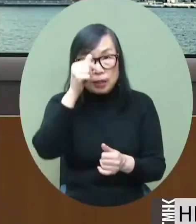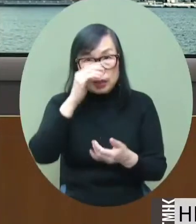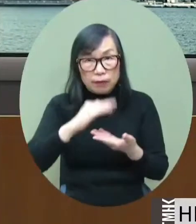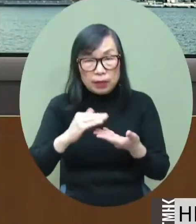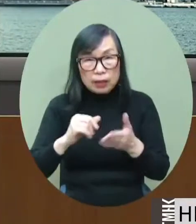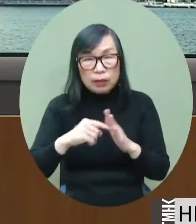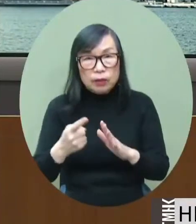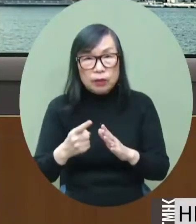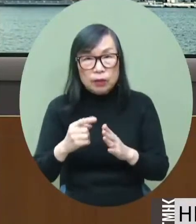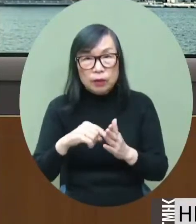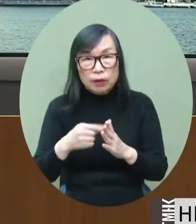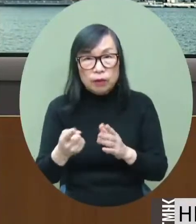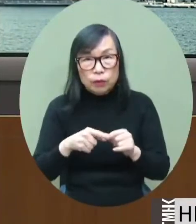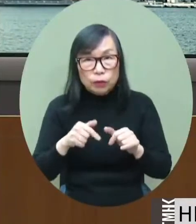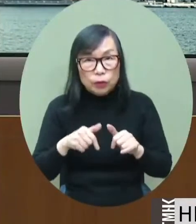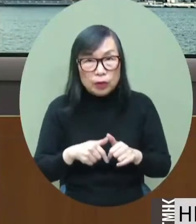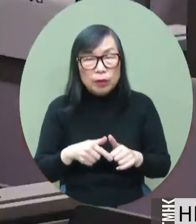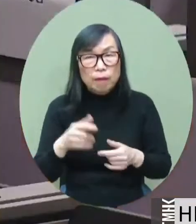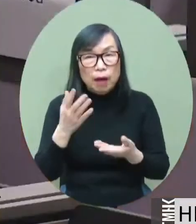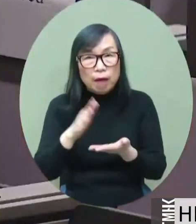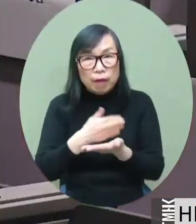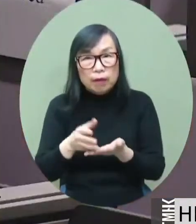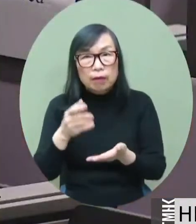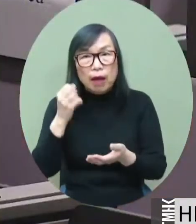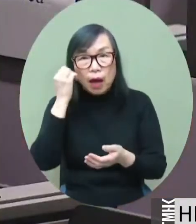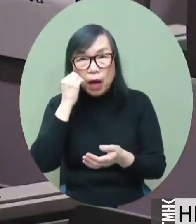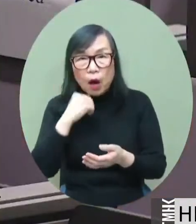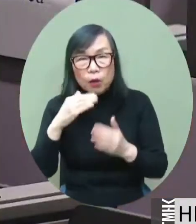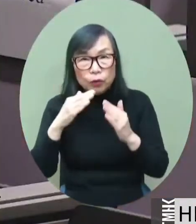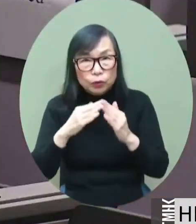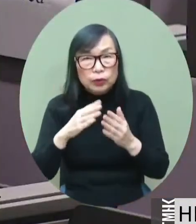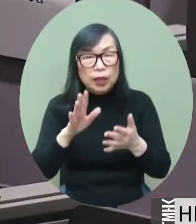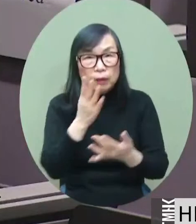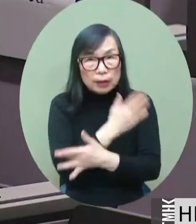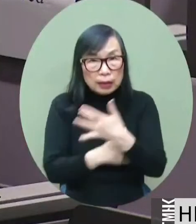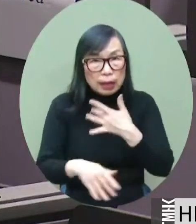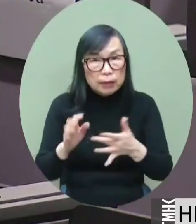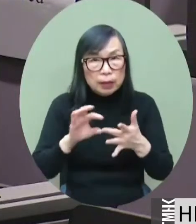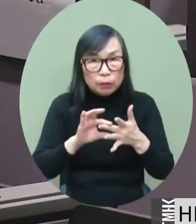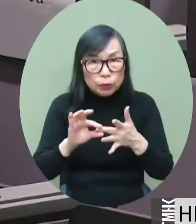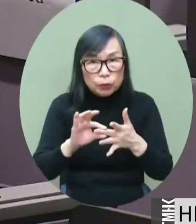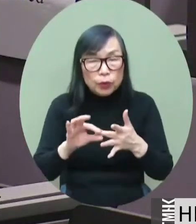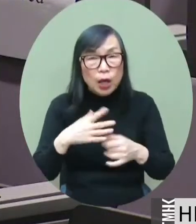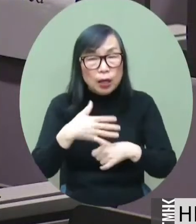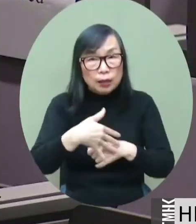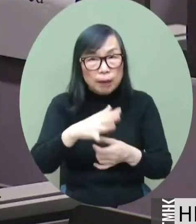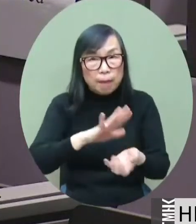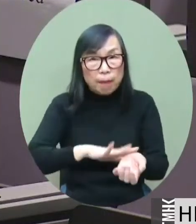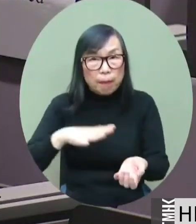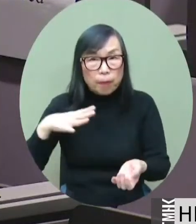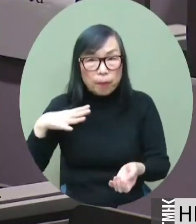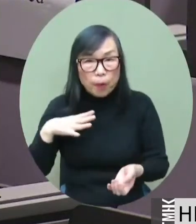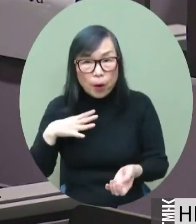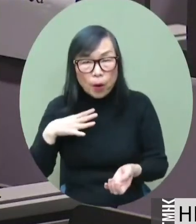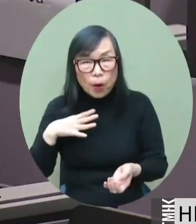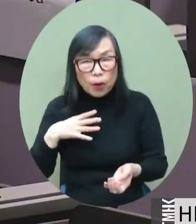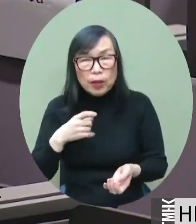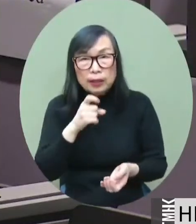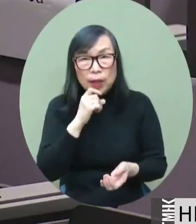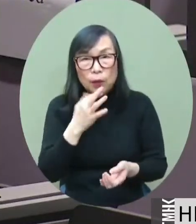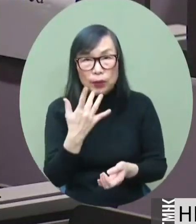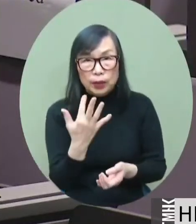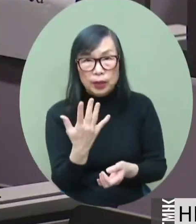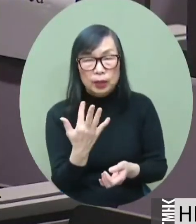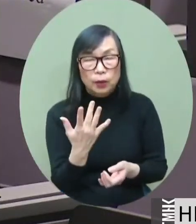today, CHP has got a breakdown for LCHEs and LCHDs. Can you tell us, in the fifth